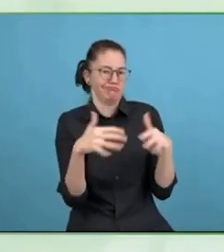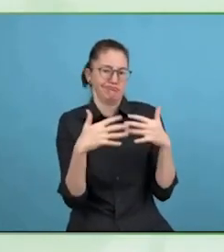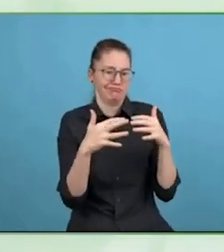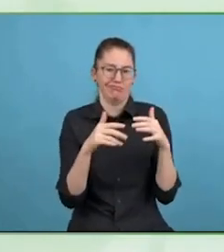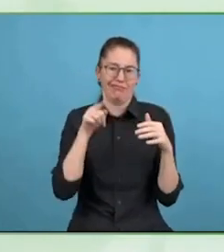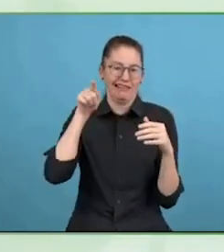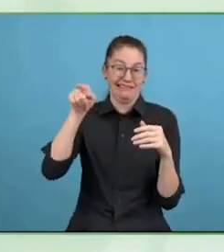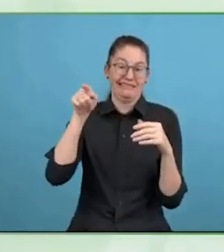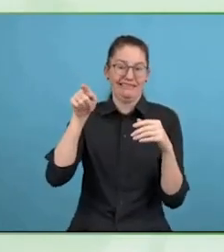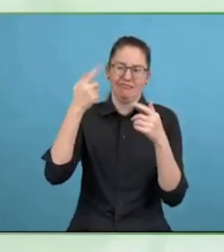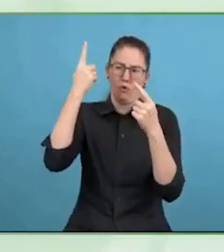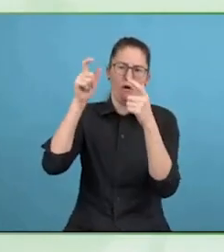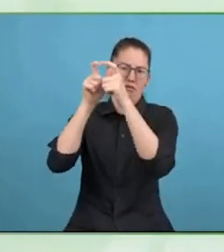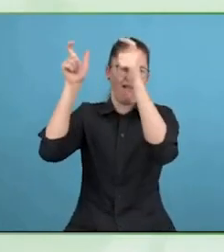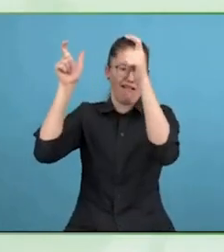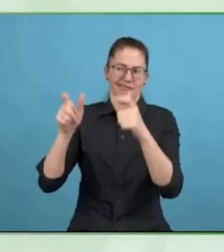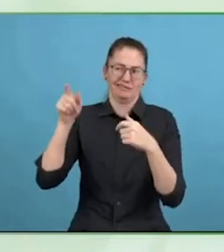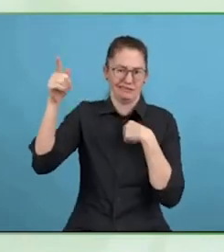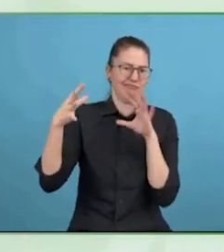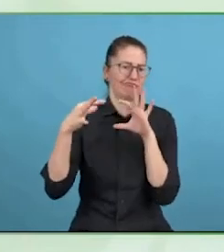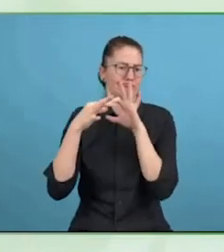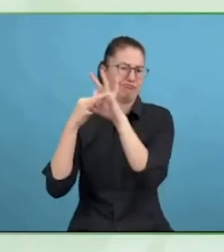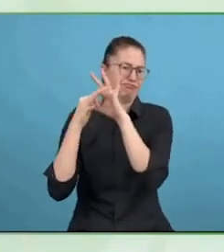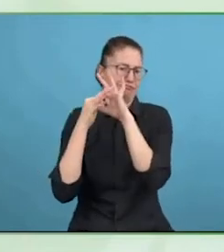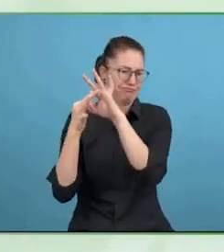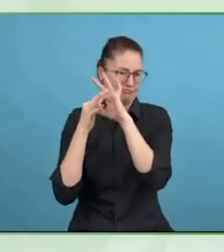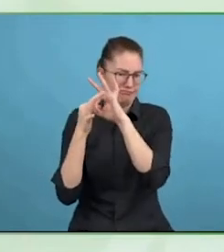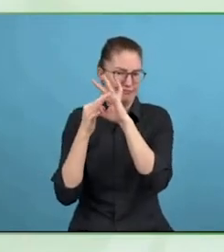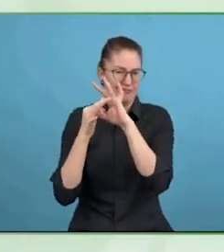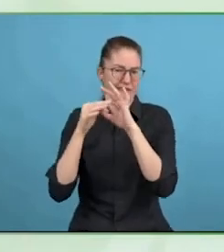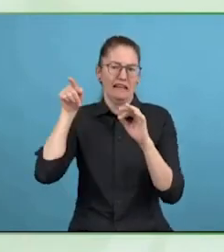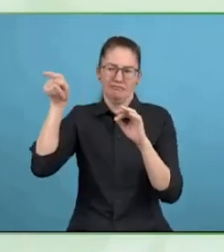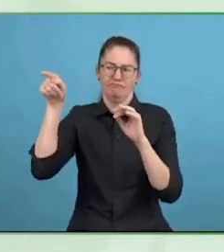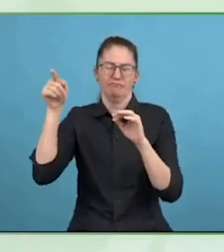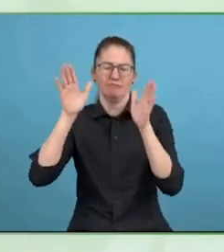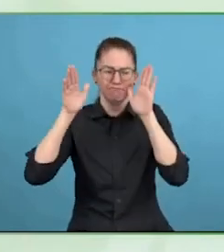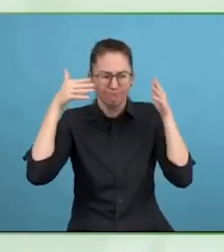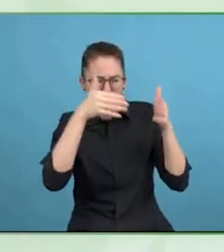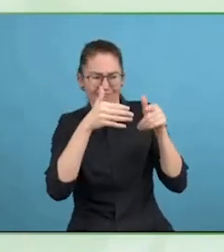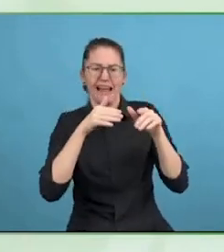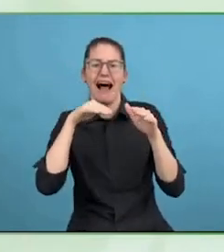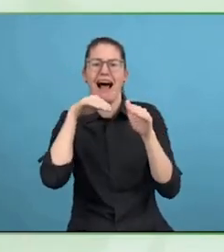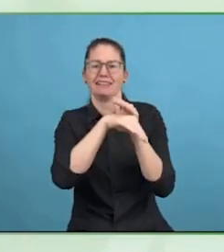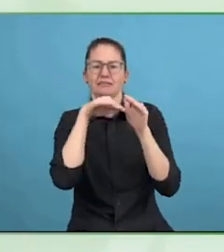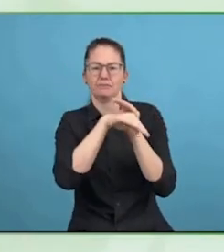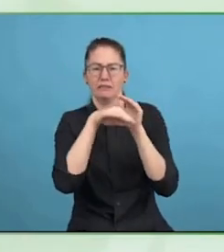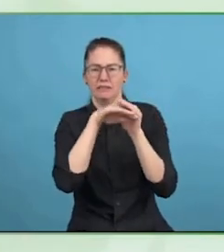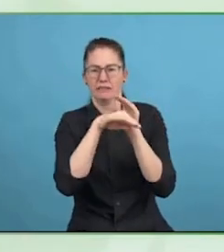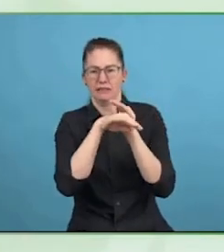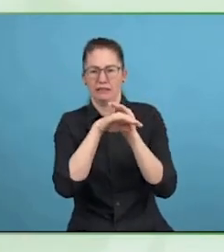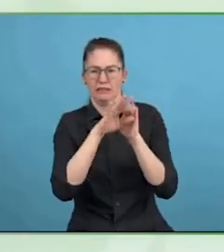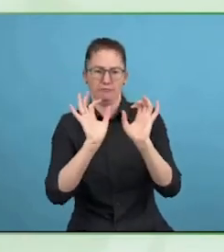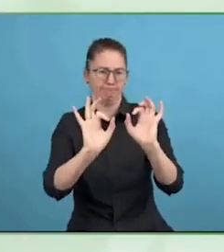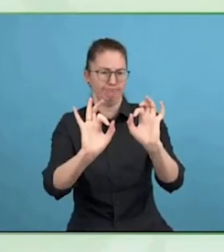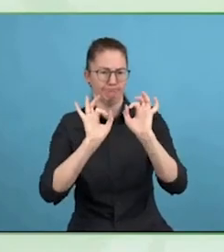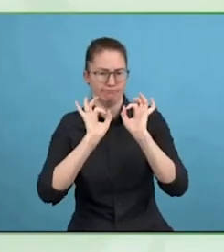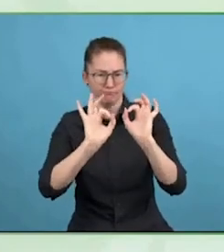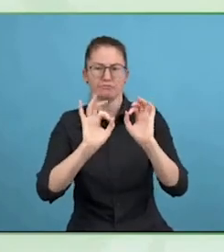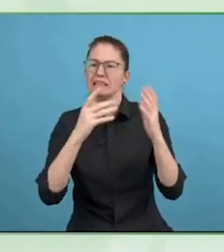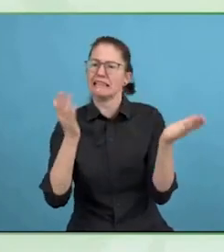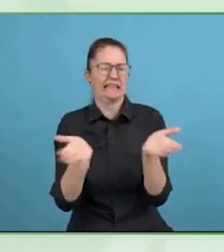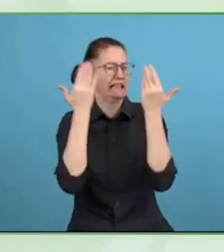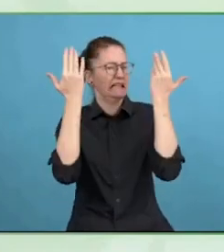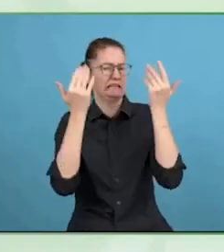you will find everything there. And of course, you can reach out to us via participation@cbm.org if you have any questions